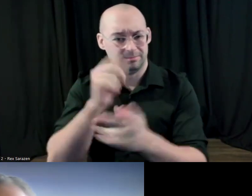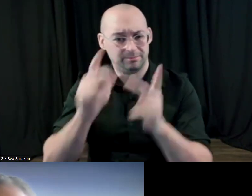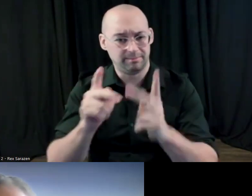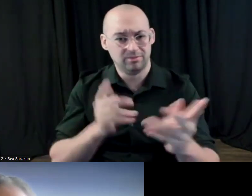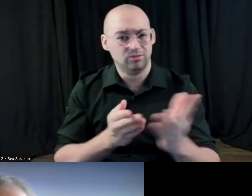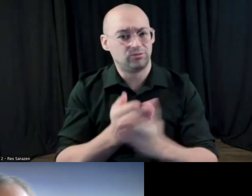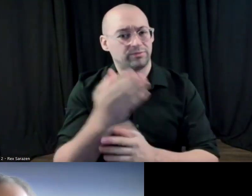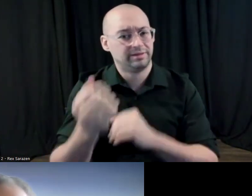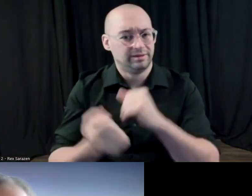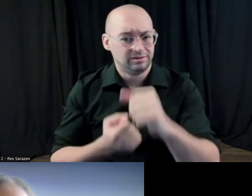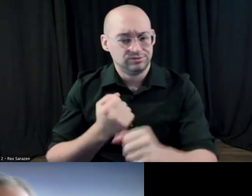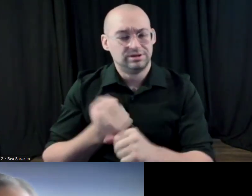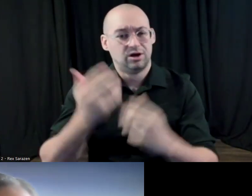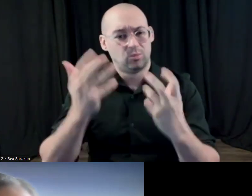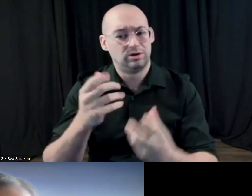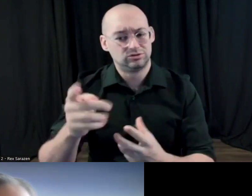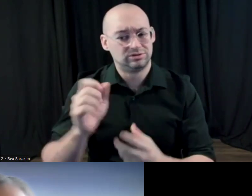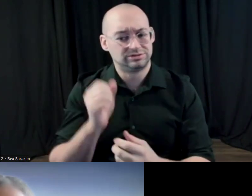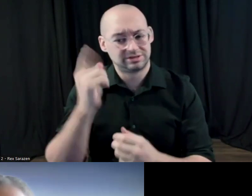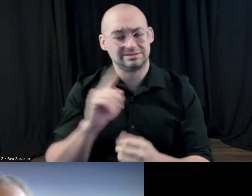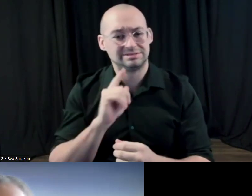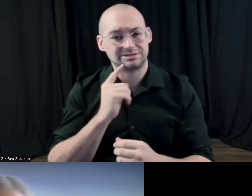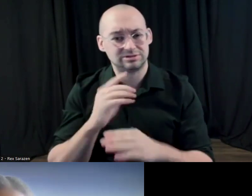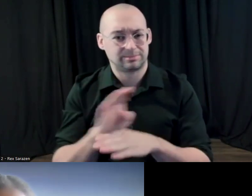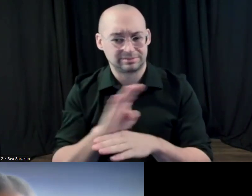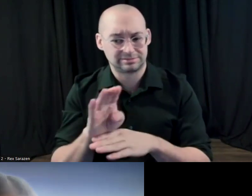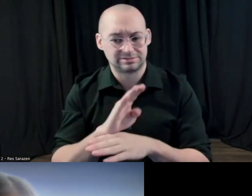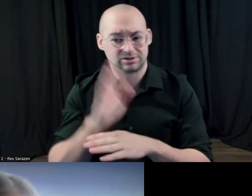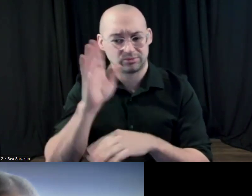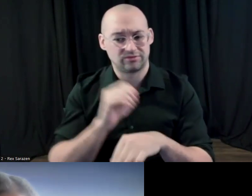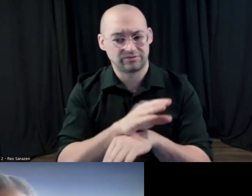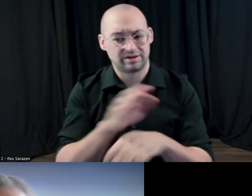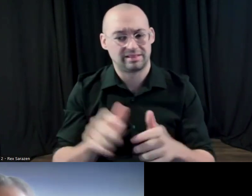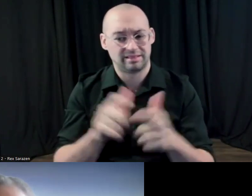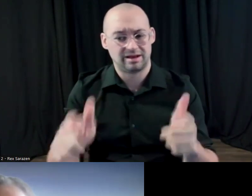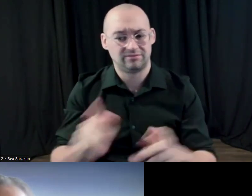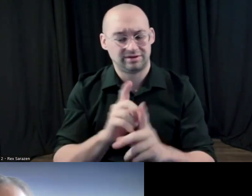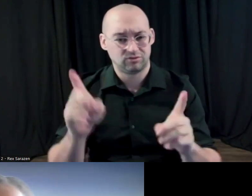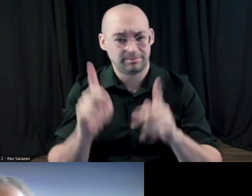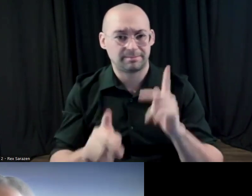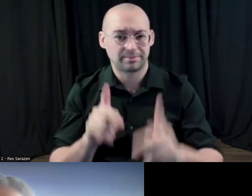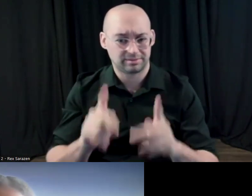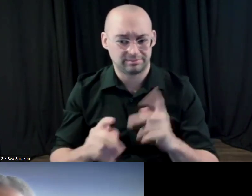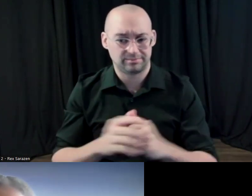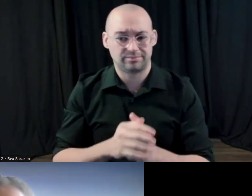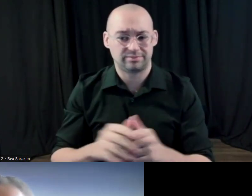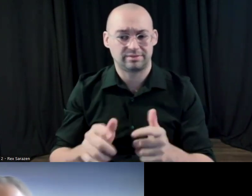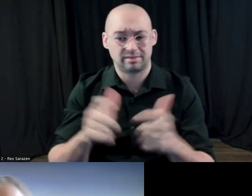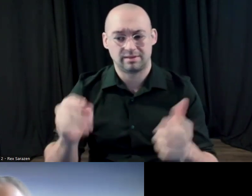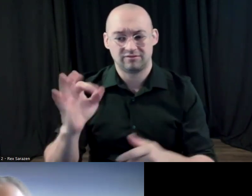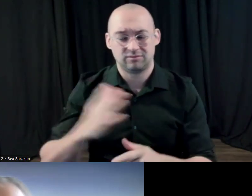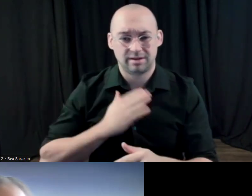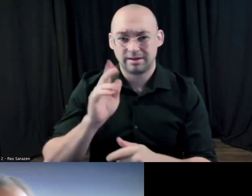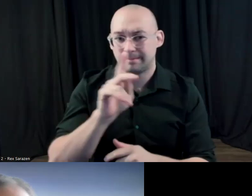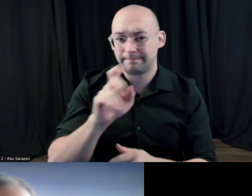guys to understand this is serious business. This is going to affect a lot of different people. A lot of my peers are